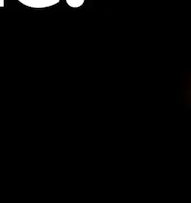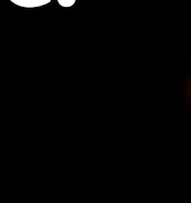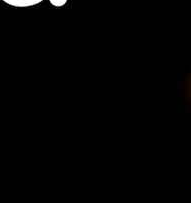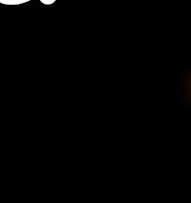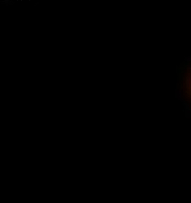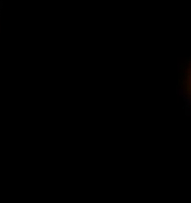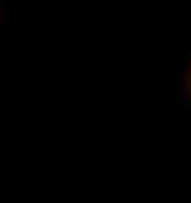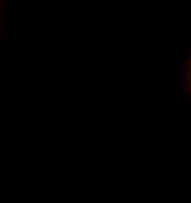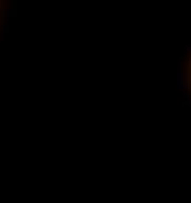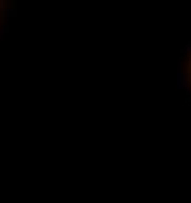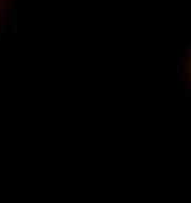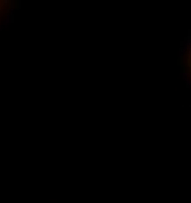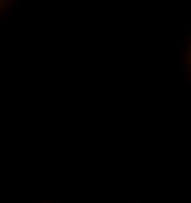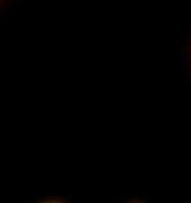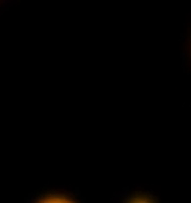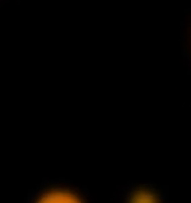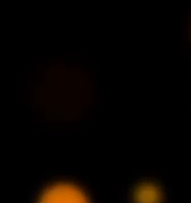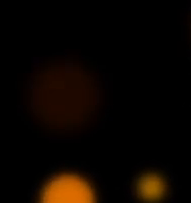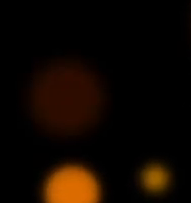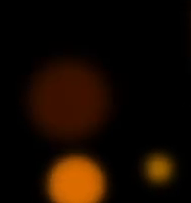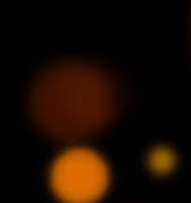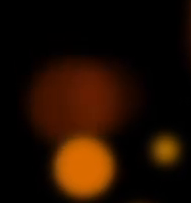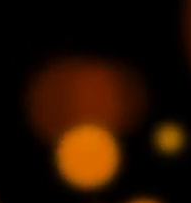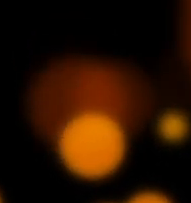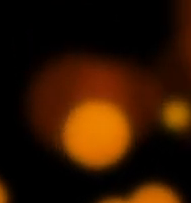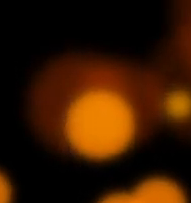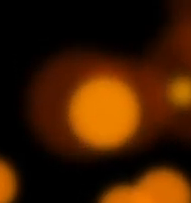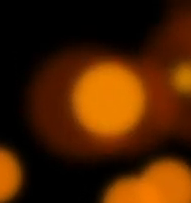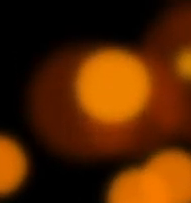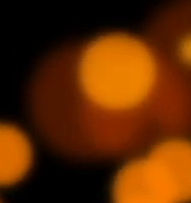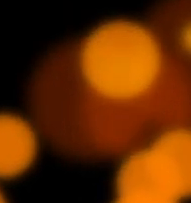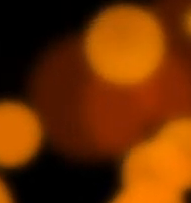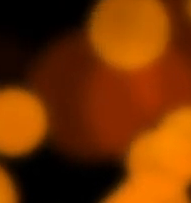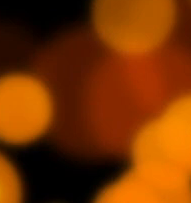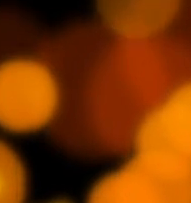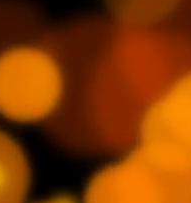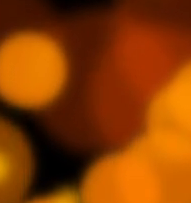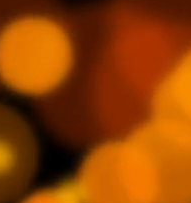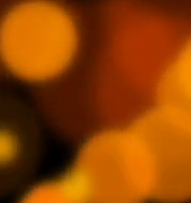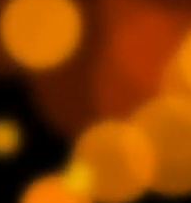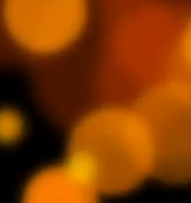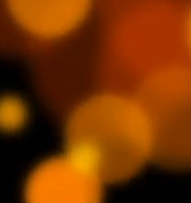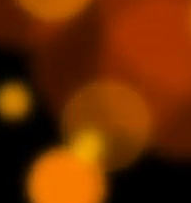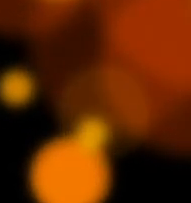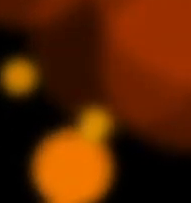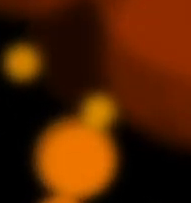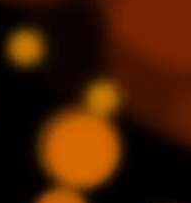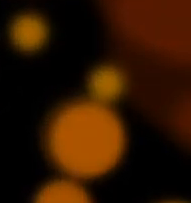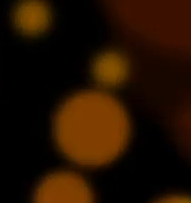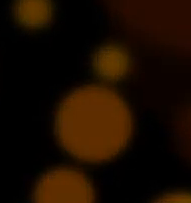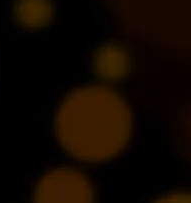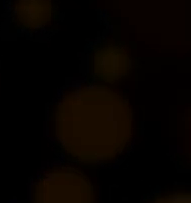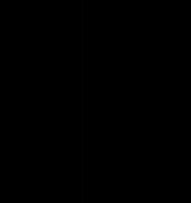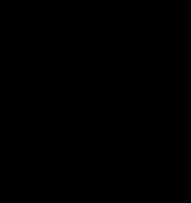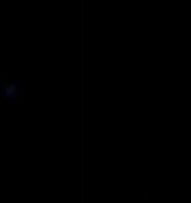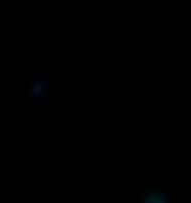It is now time to express our worship to God through giving. Thank you for your continued support of God's work here at CITAM. We believe that